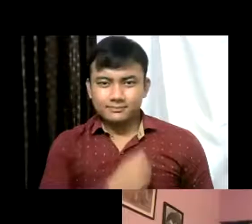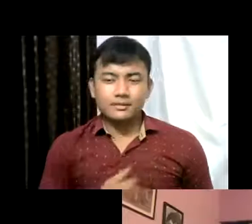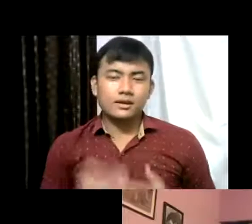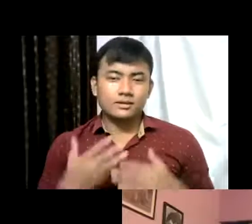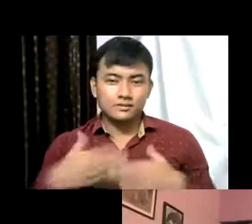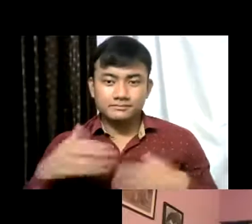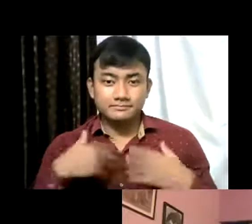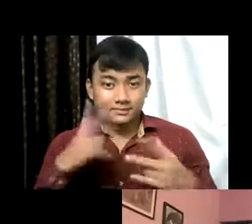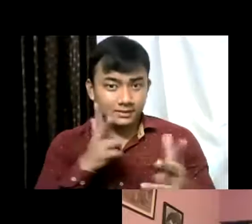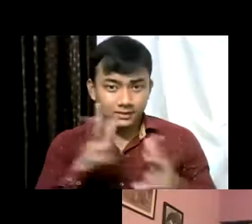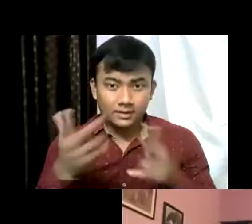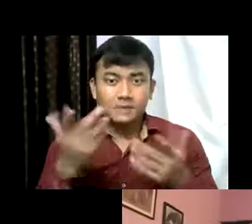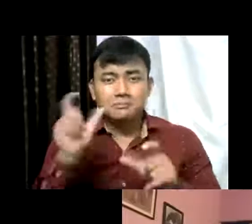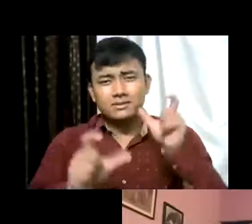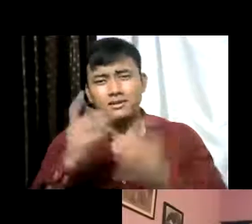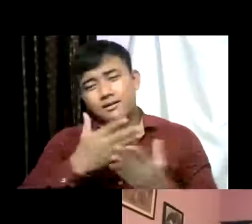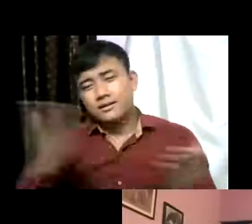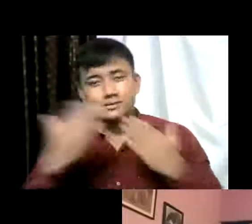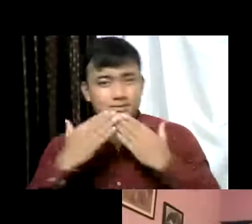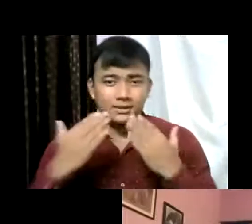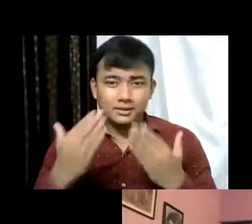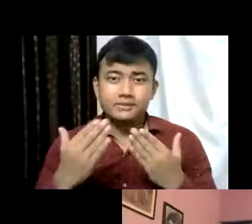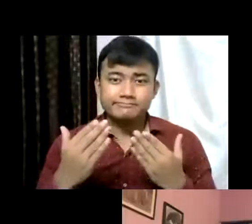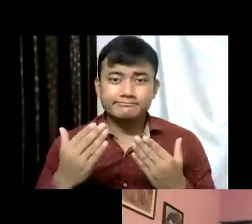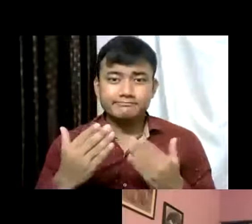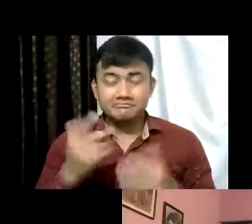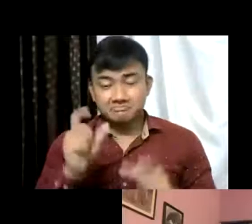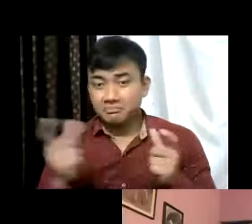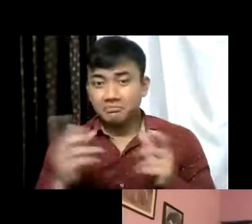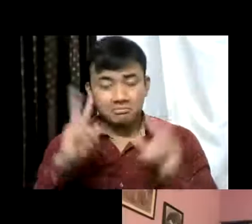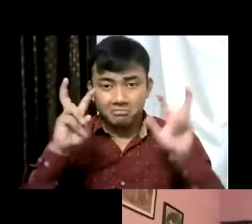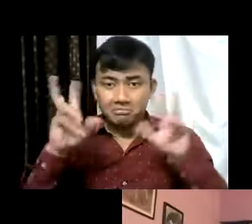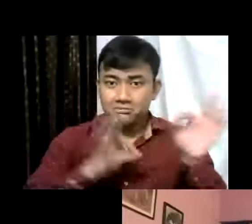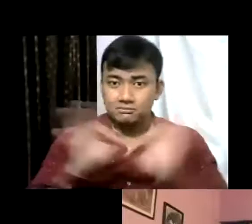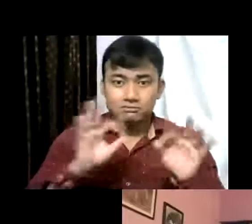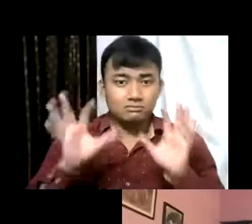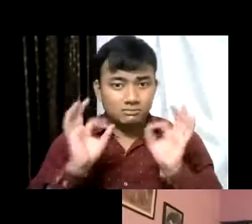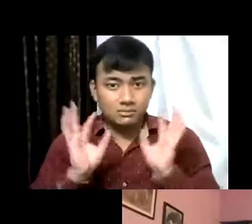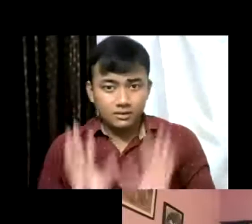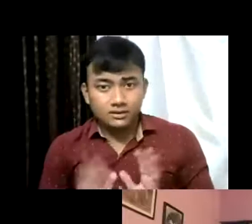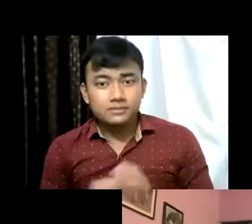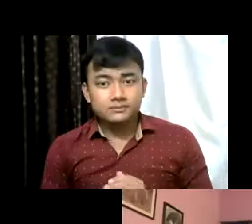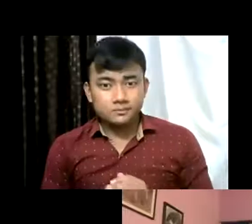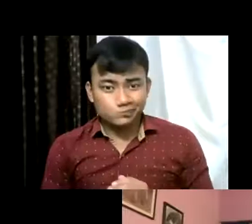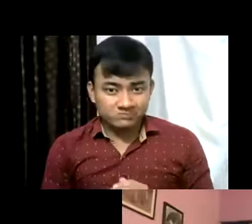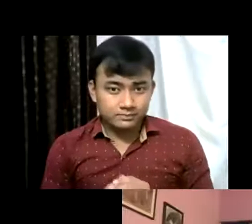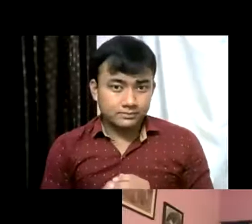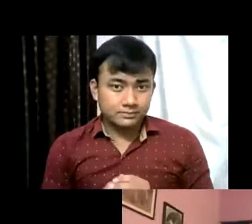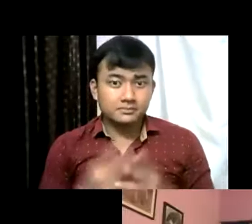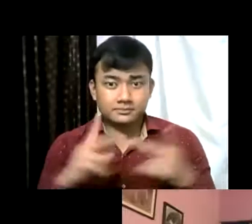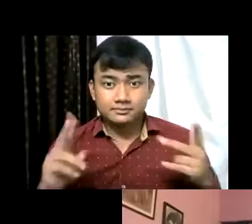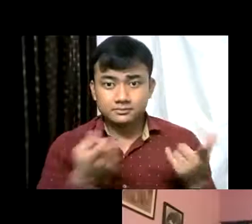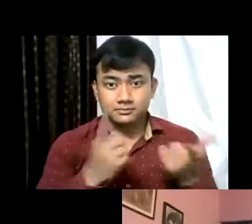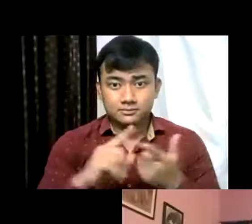I was just saying thank you all. It was brilliant, and we're very, very happy to have had you. Lots of